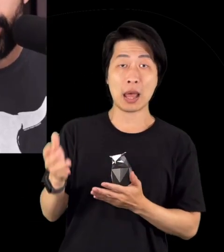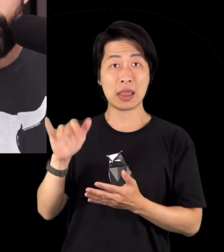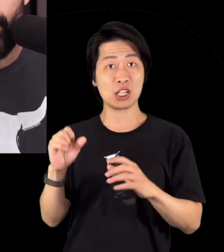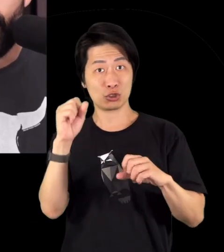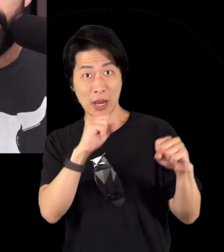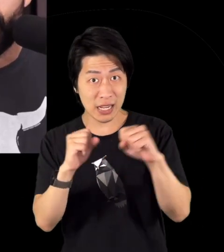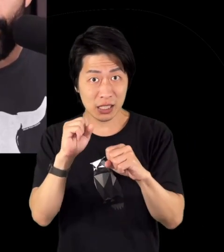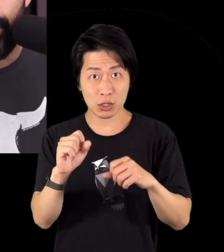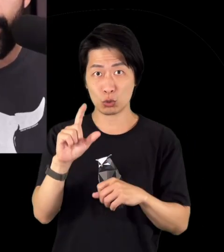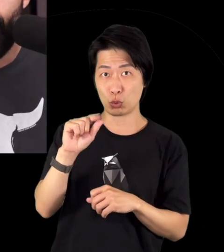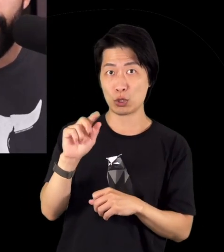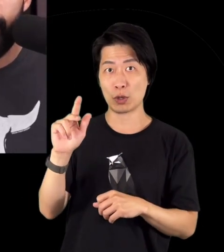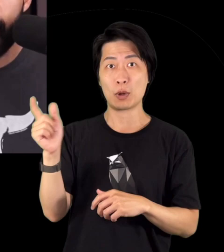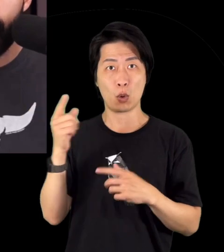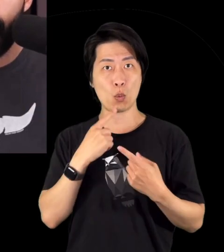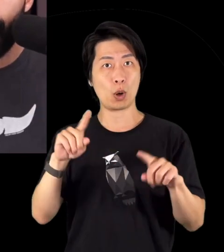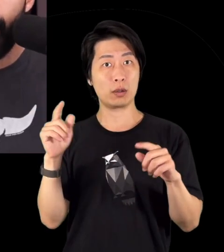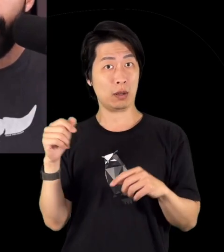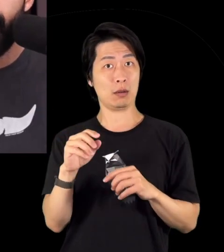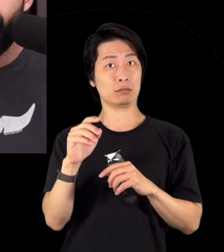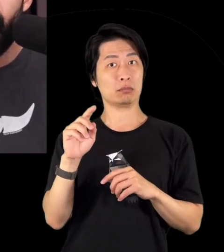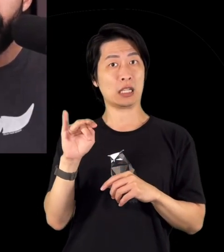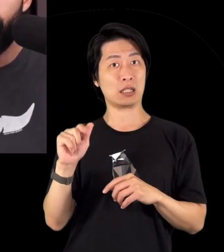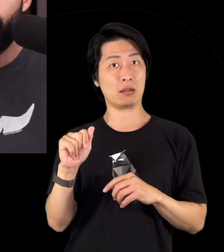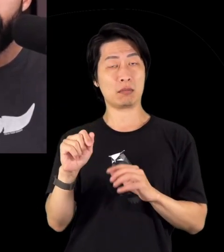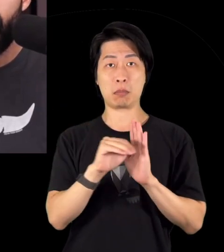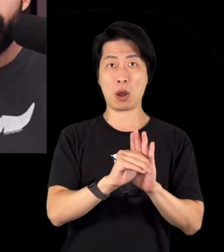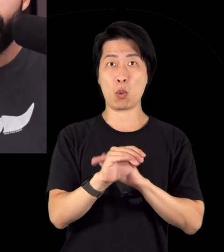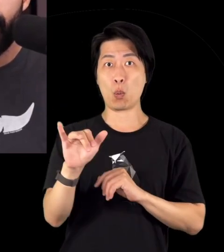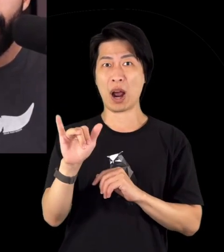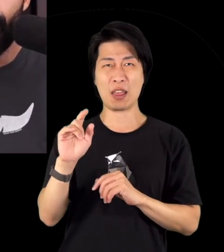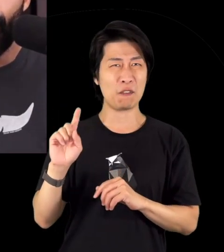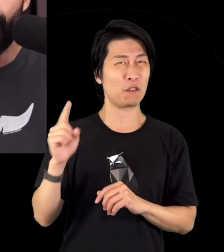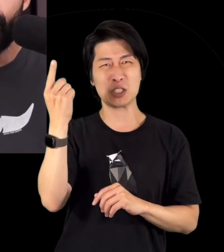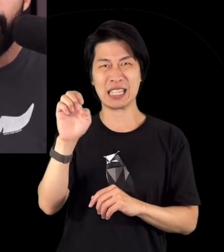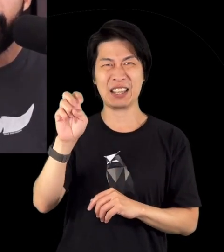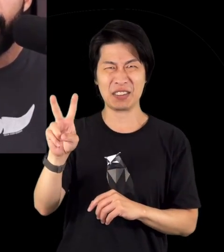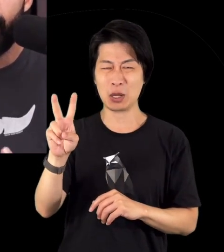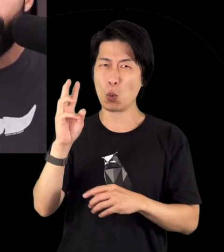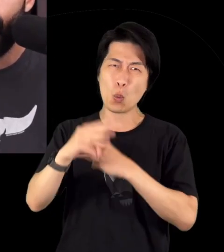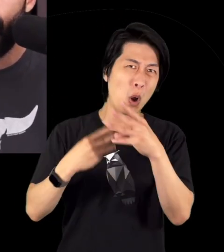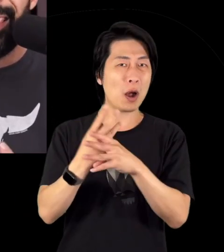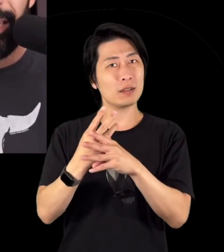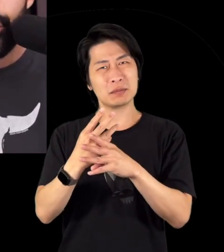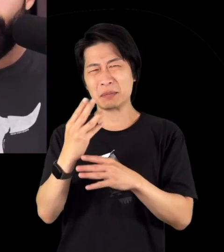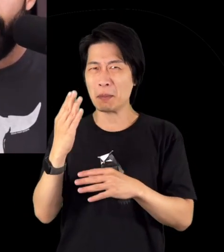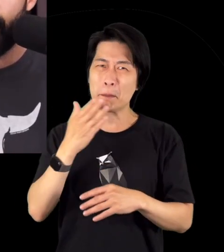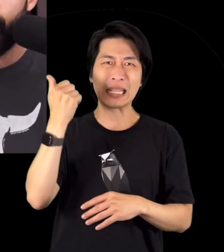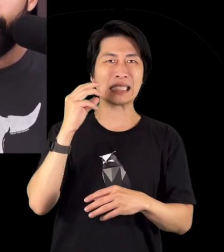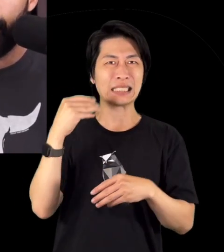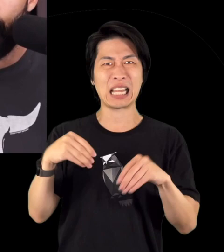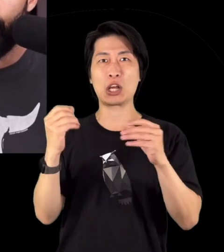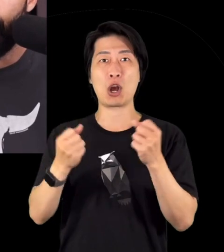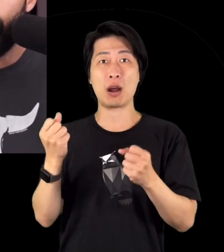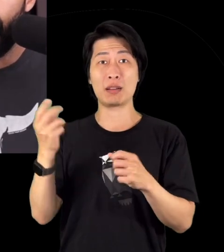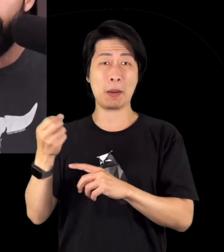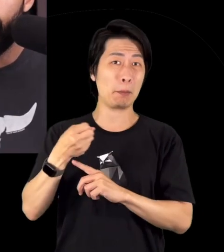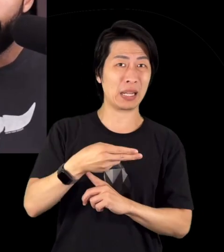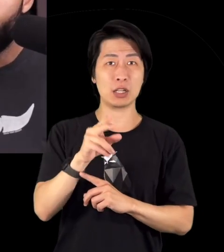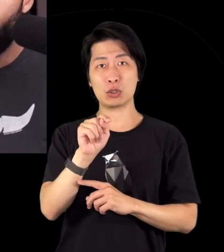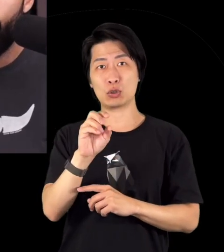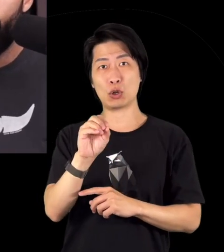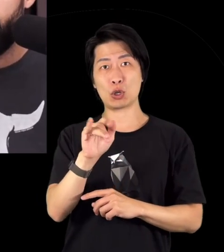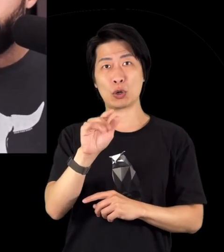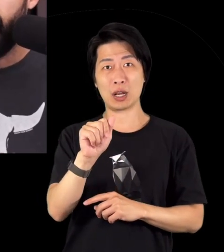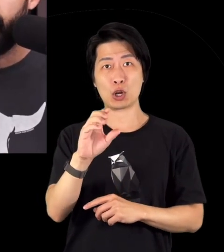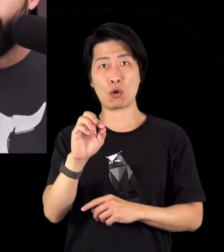far in 2023 is working, with the Tesla Model Y being the first EV to become the world's best-selling car. This car outsold the Toyota Corolla in the